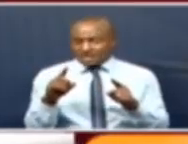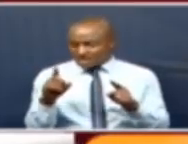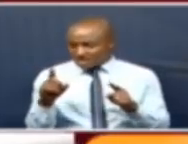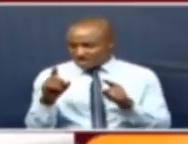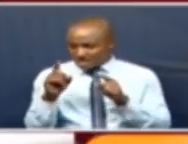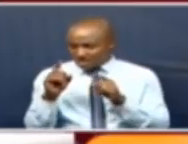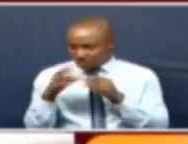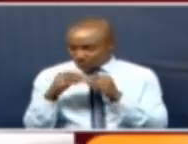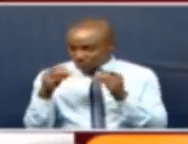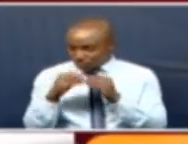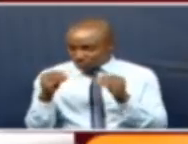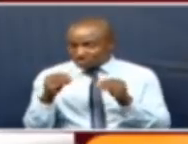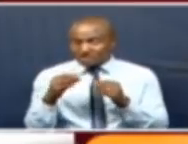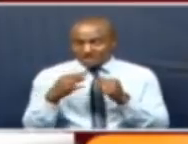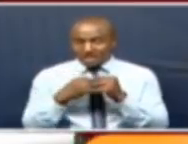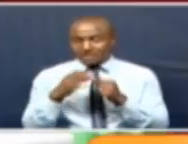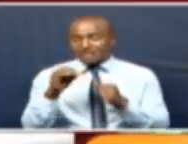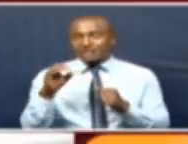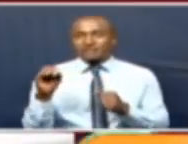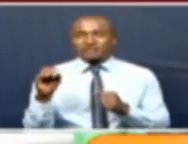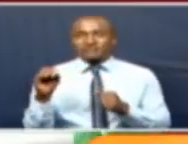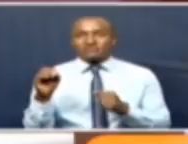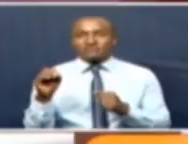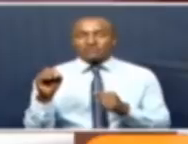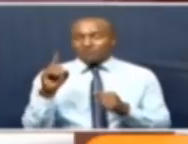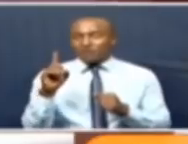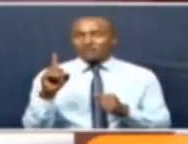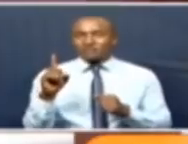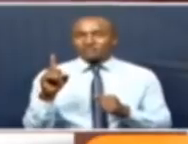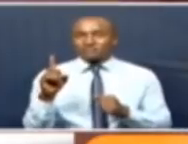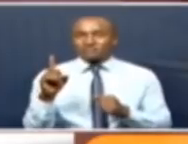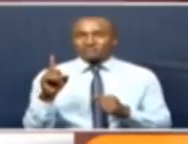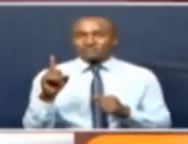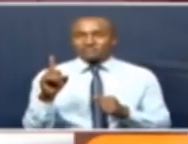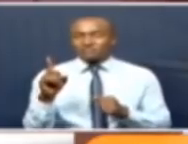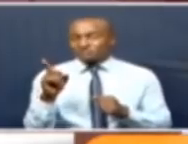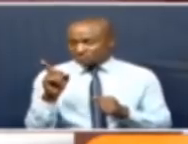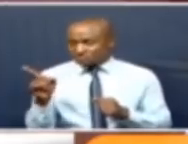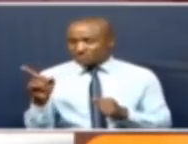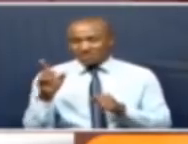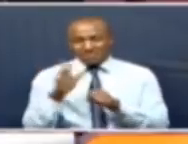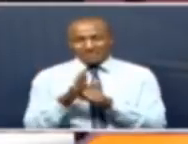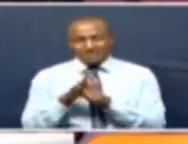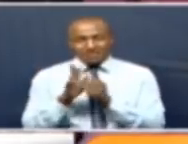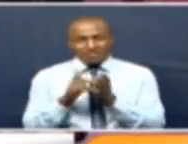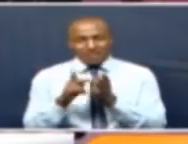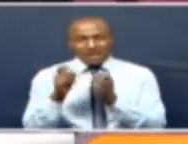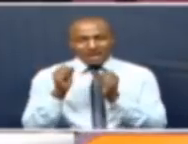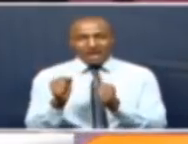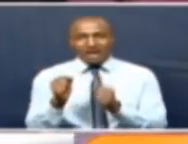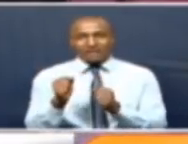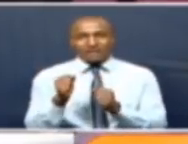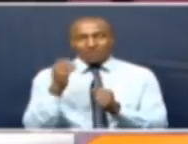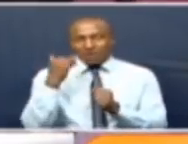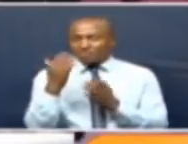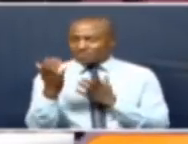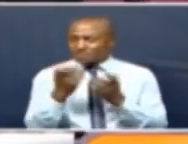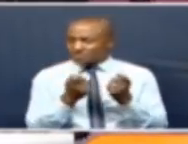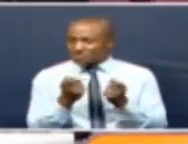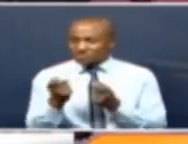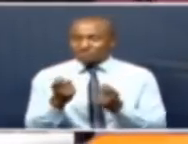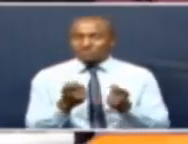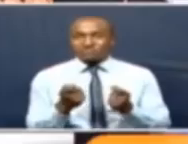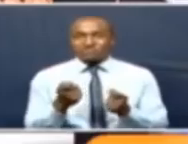100% cotton ni 800 per piece. It is a steep price for members, most of whom double in small businesses. So